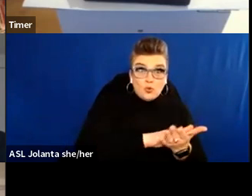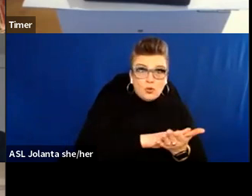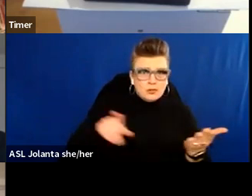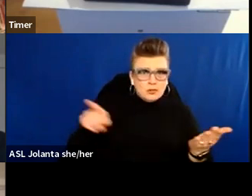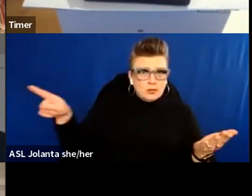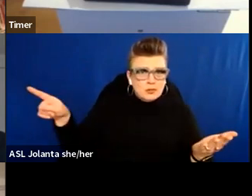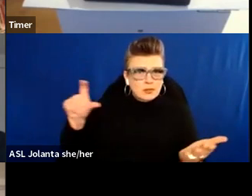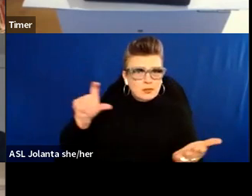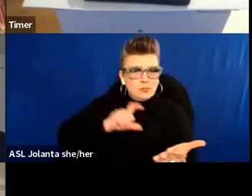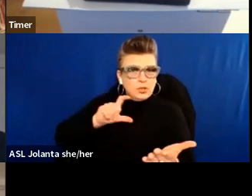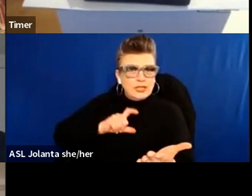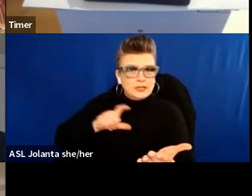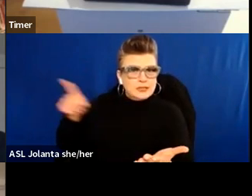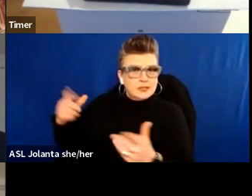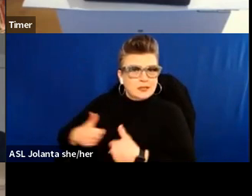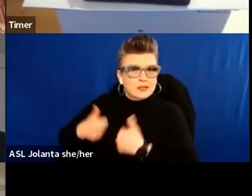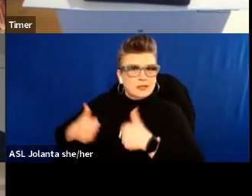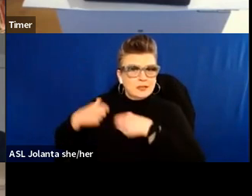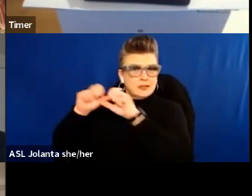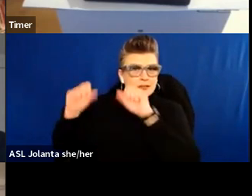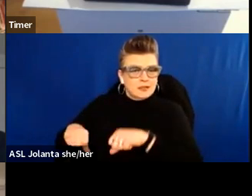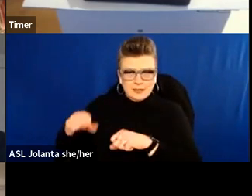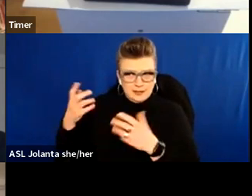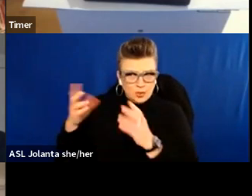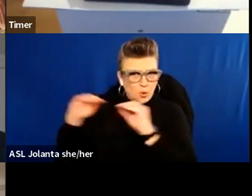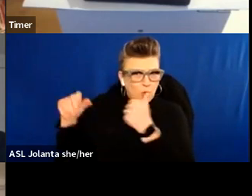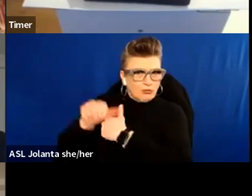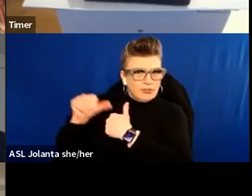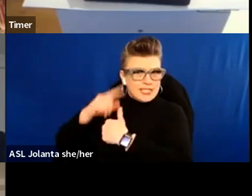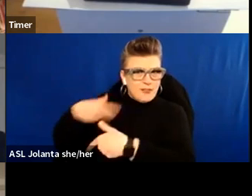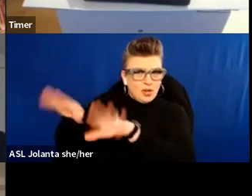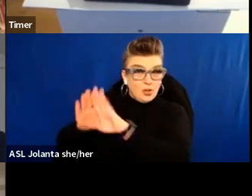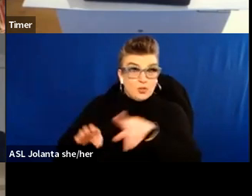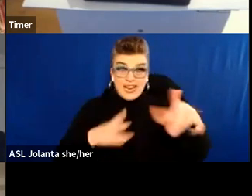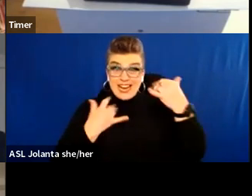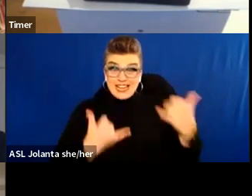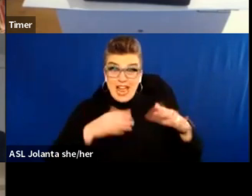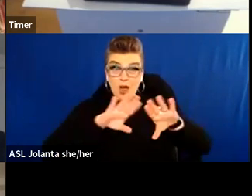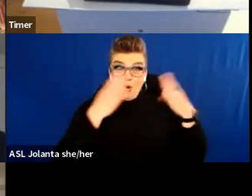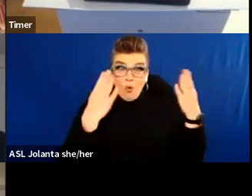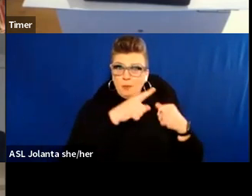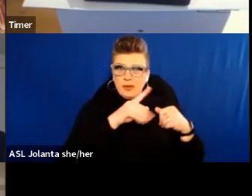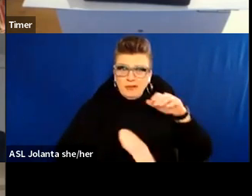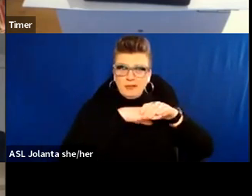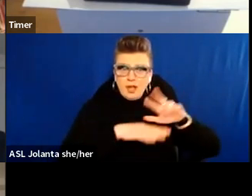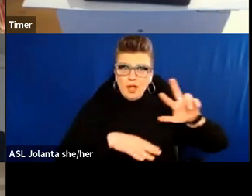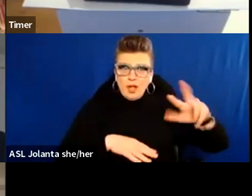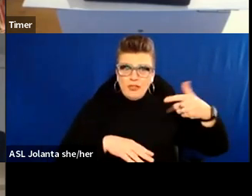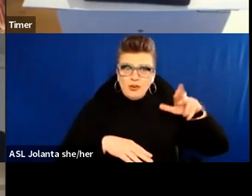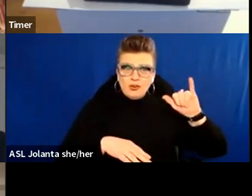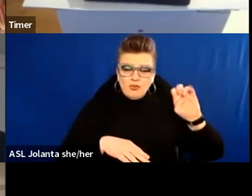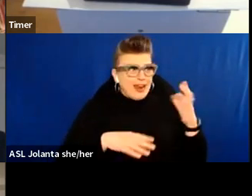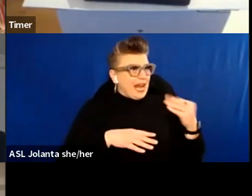closing the phr reopen with limited grades and now has an uncertain future my point